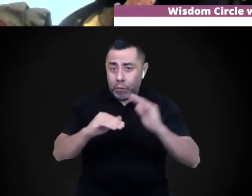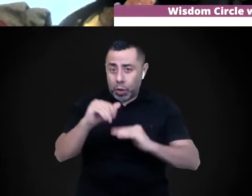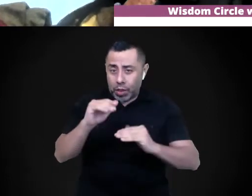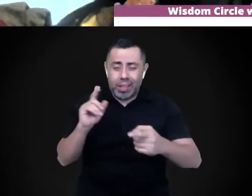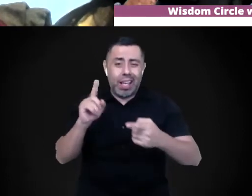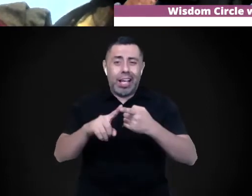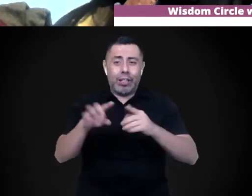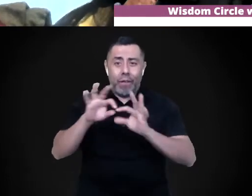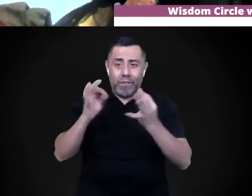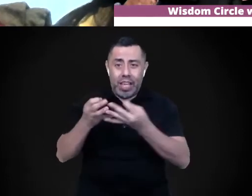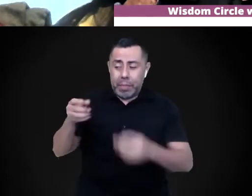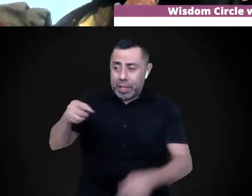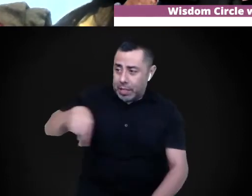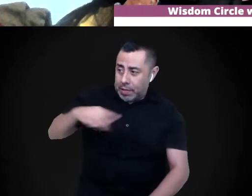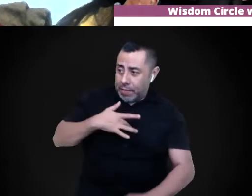it. So